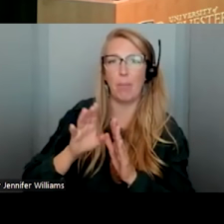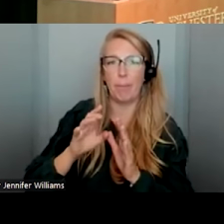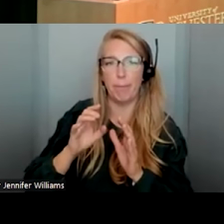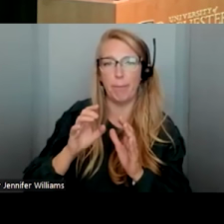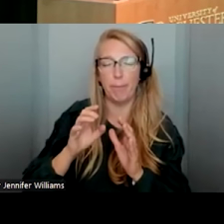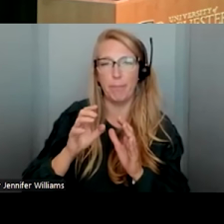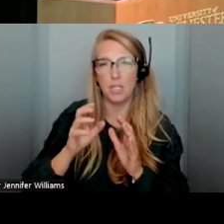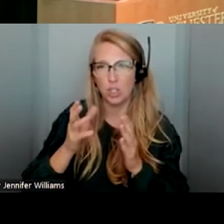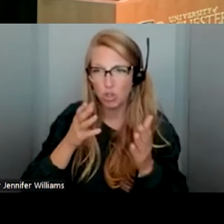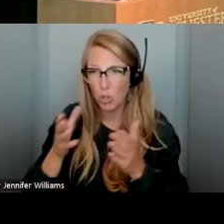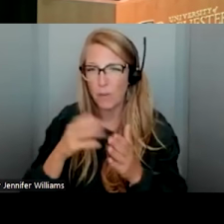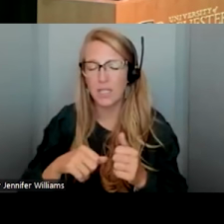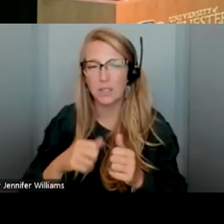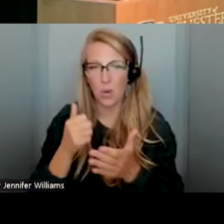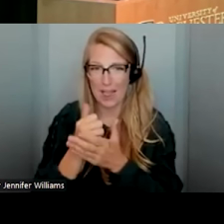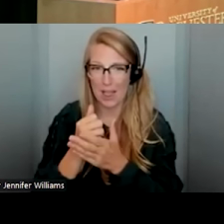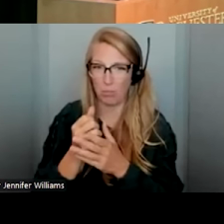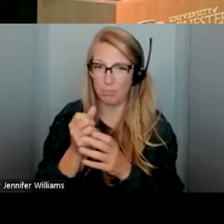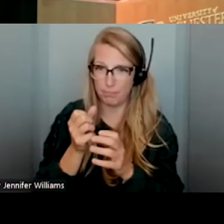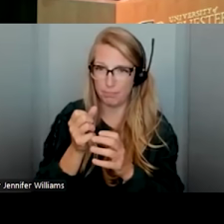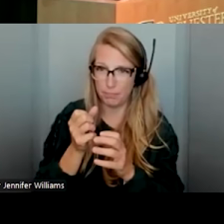service, help career development of